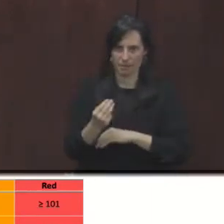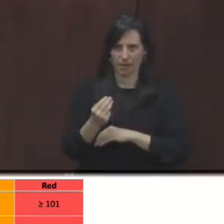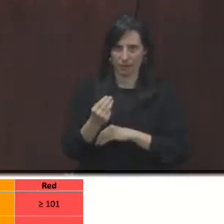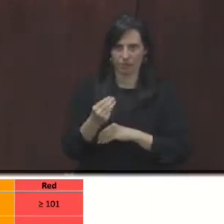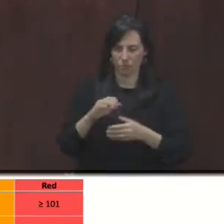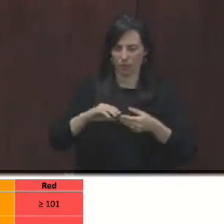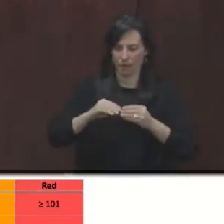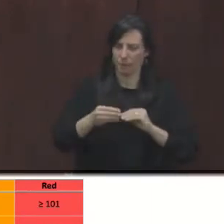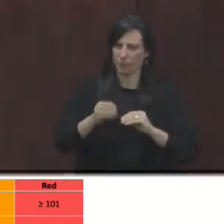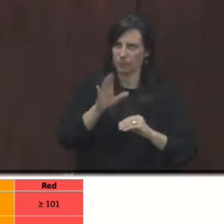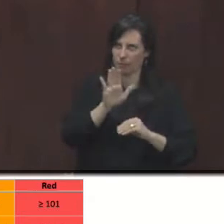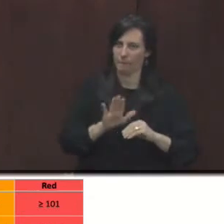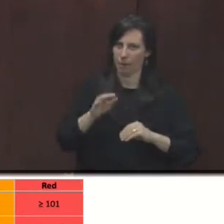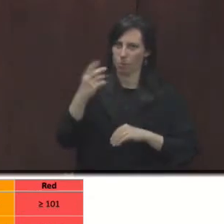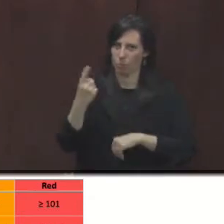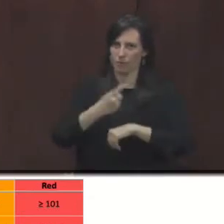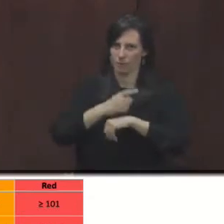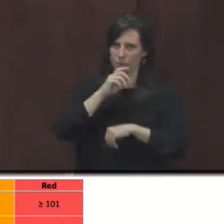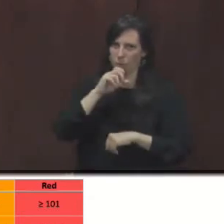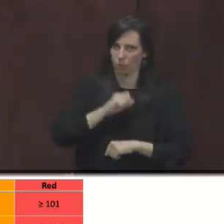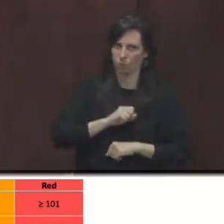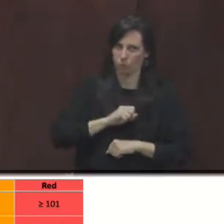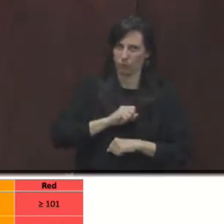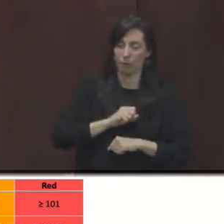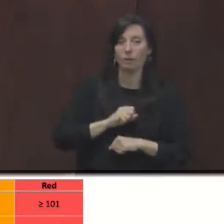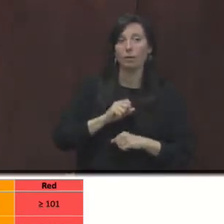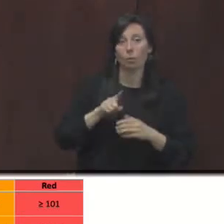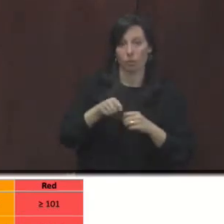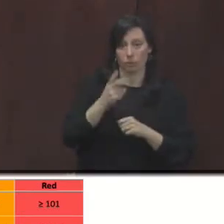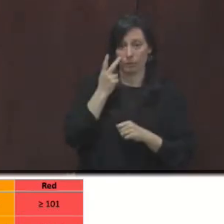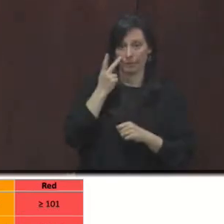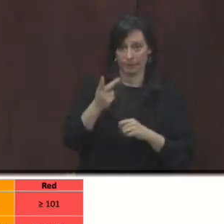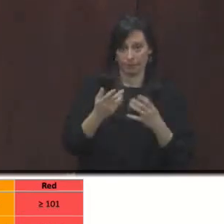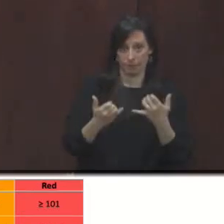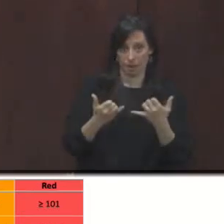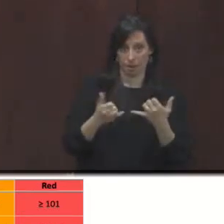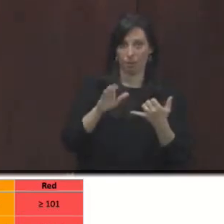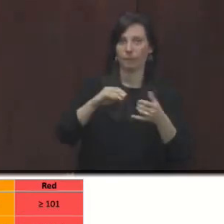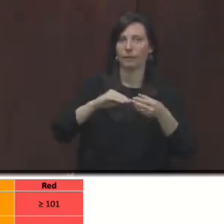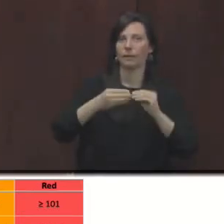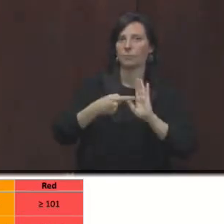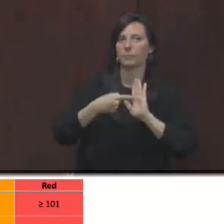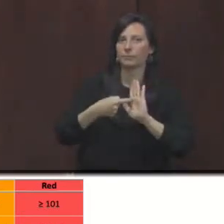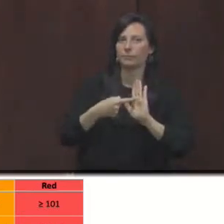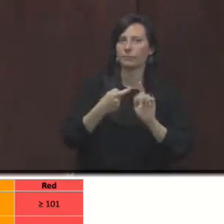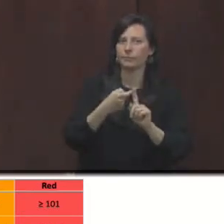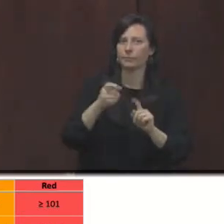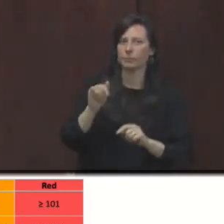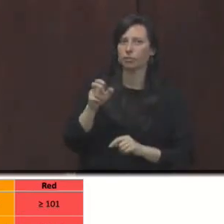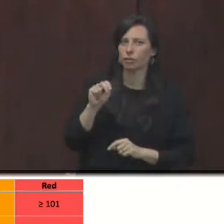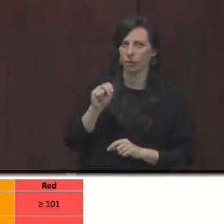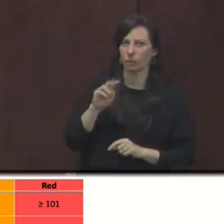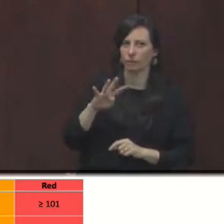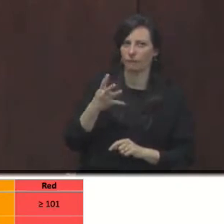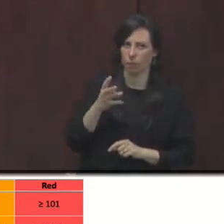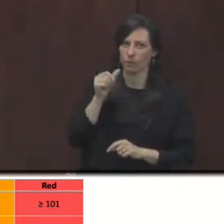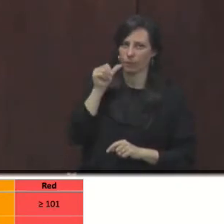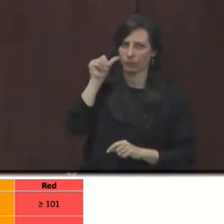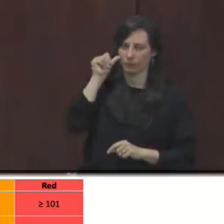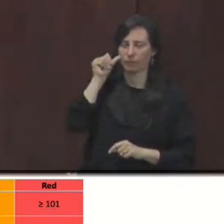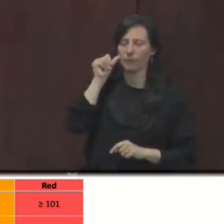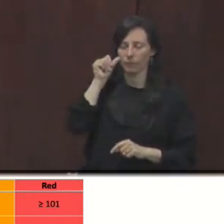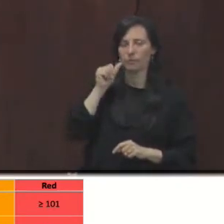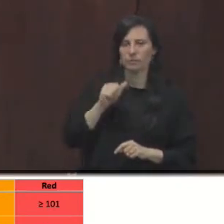we have some consistency. So the data here is reflective of January 4th. As mentioned earlier, the cases per 100,000 per